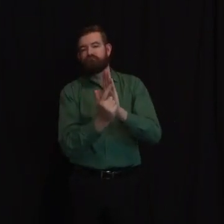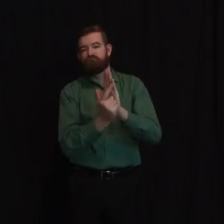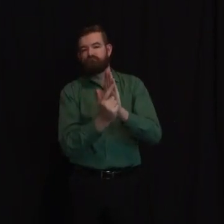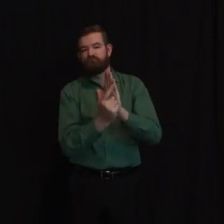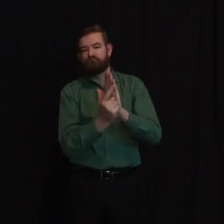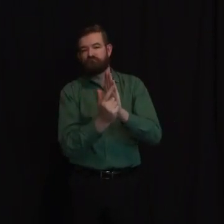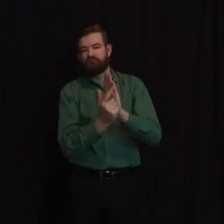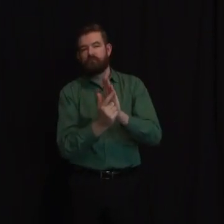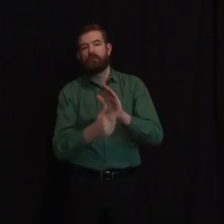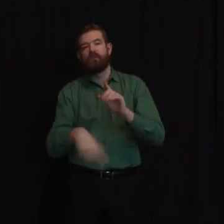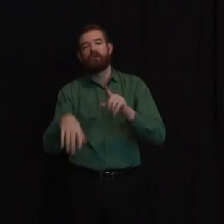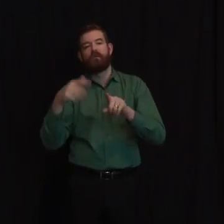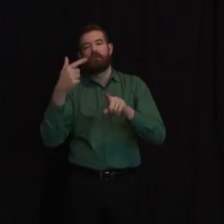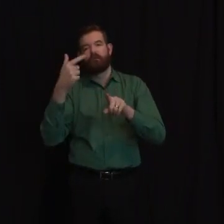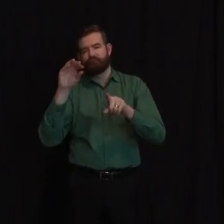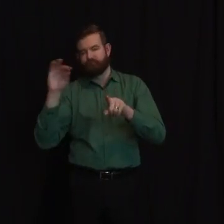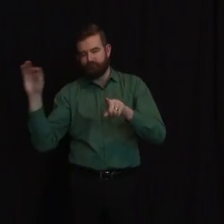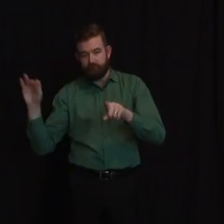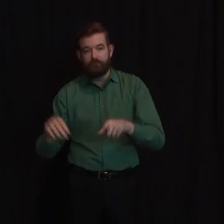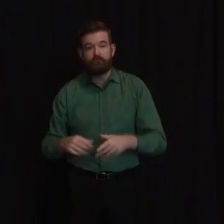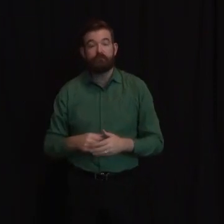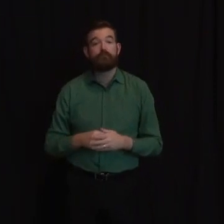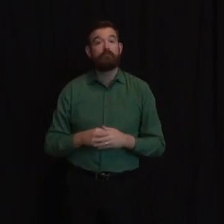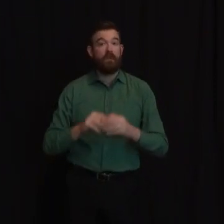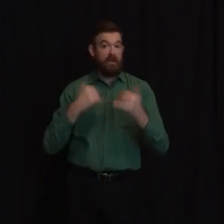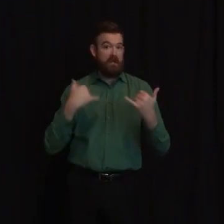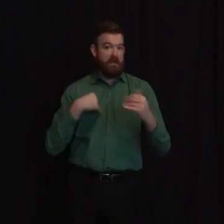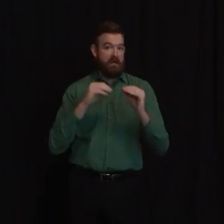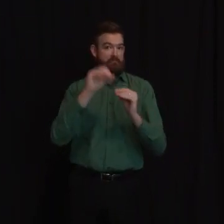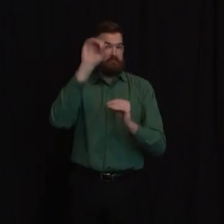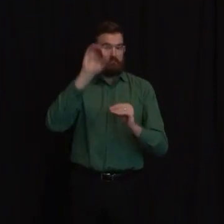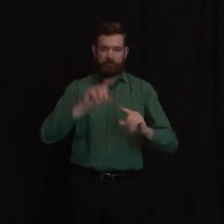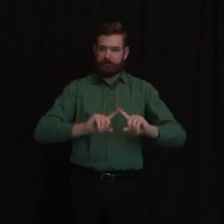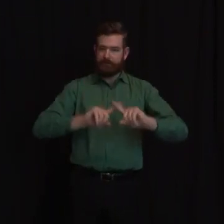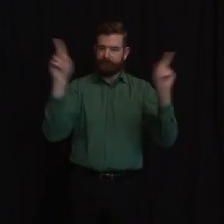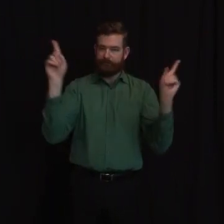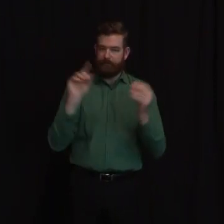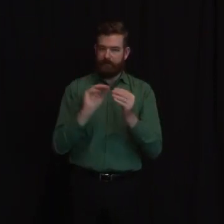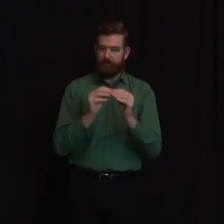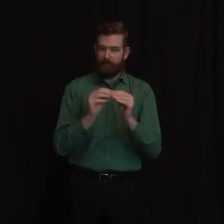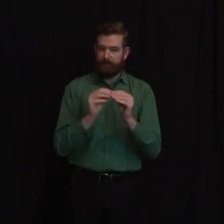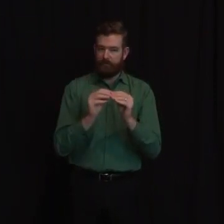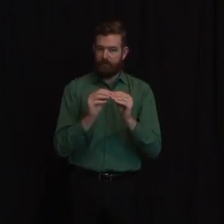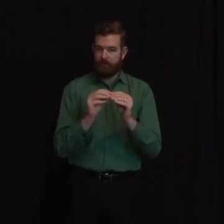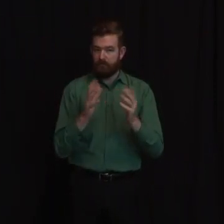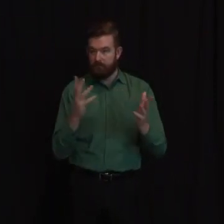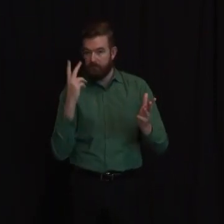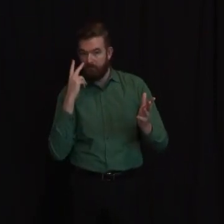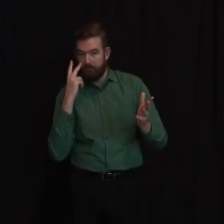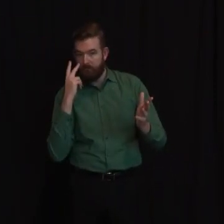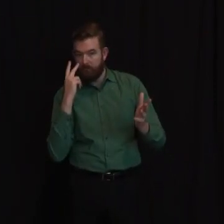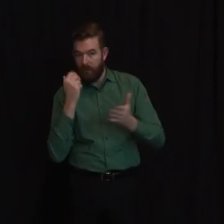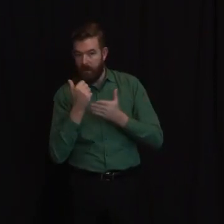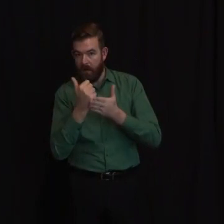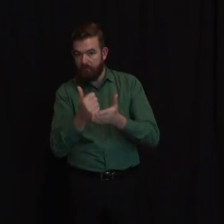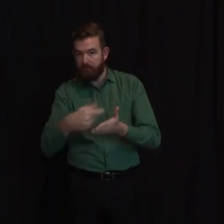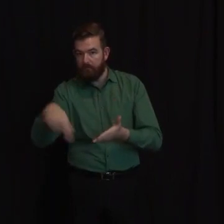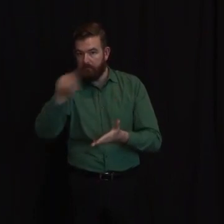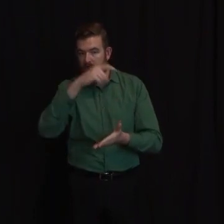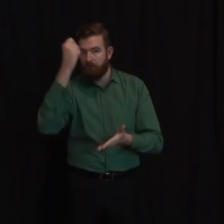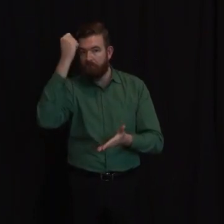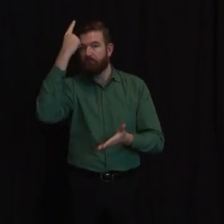do the daily numbers a little bit differently today and see what you think, if this is helpful. We think it might be, and if so,